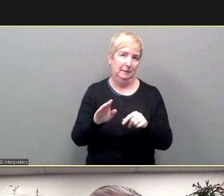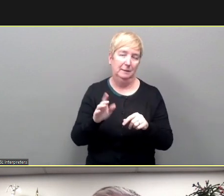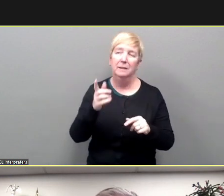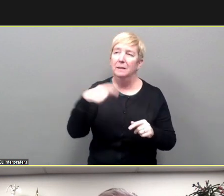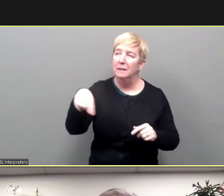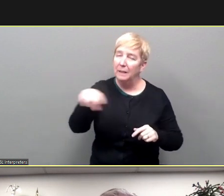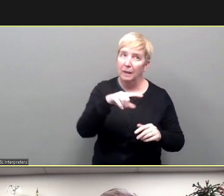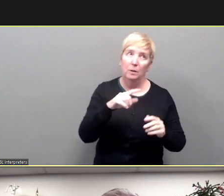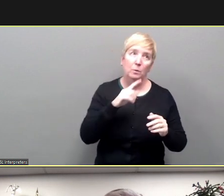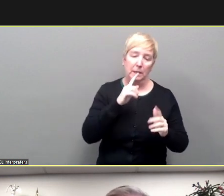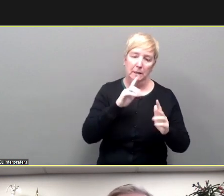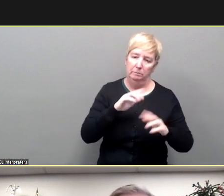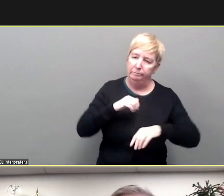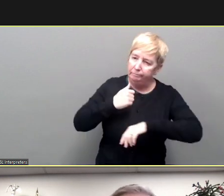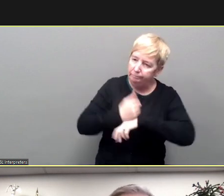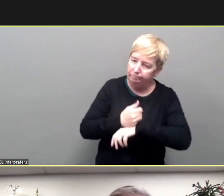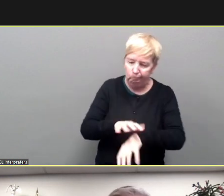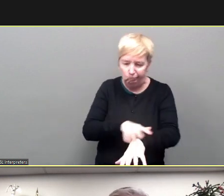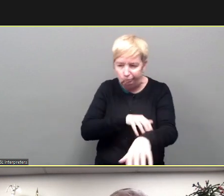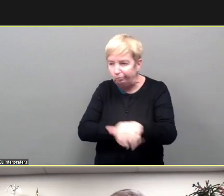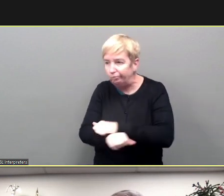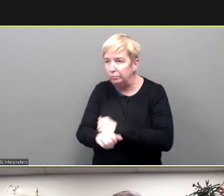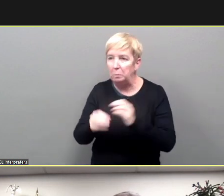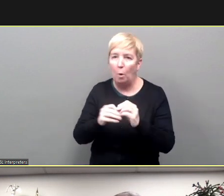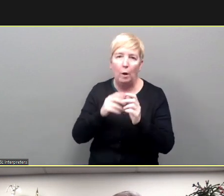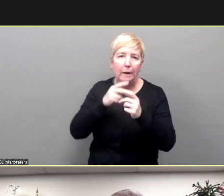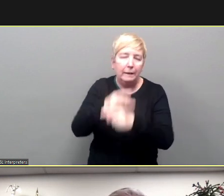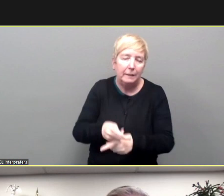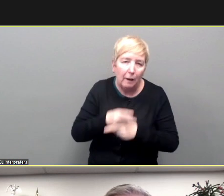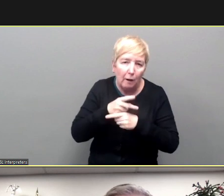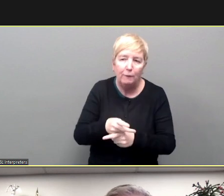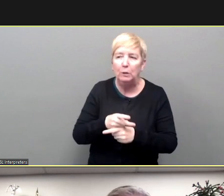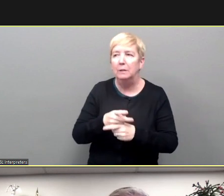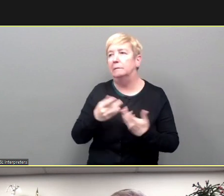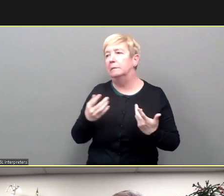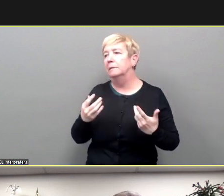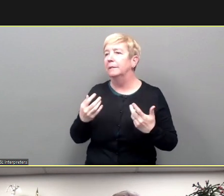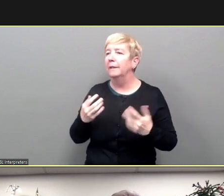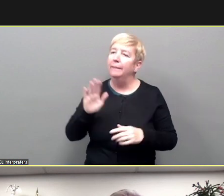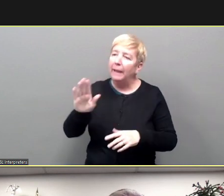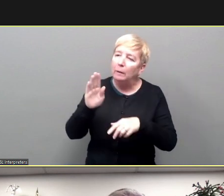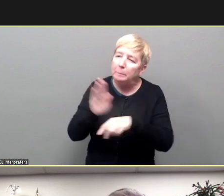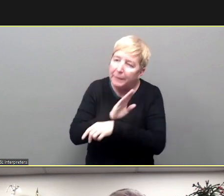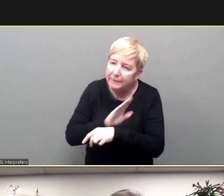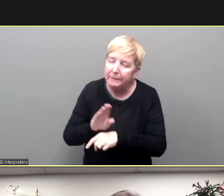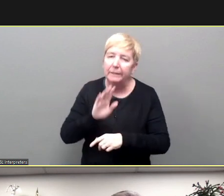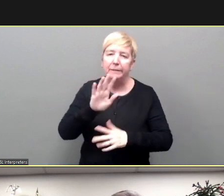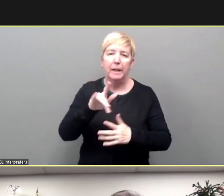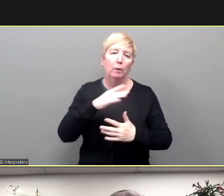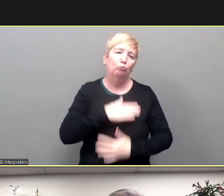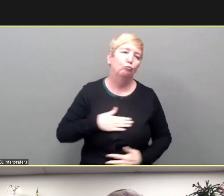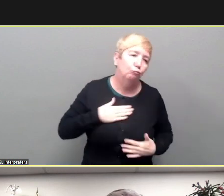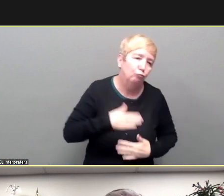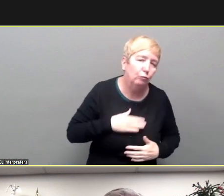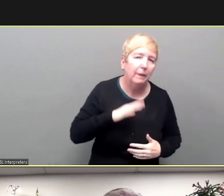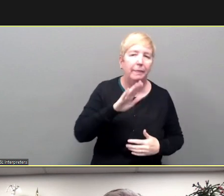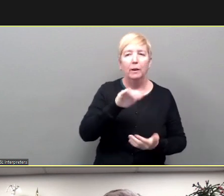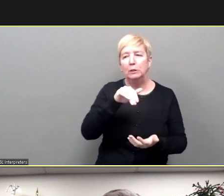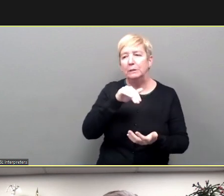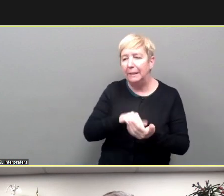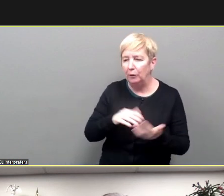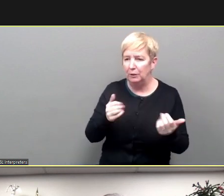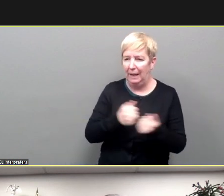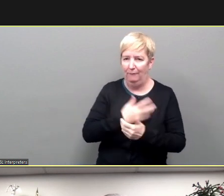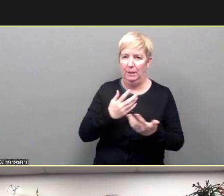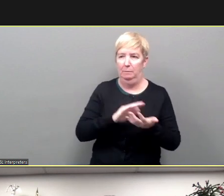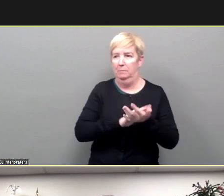precautions to make their businesses and their entertainment venues and their centers really, really safe.